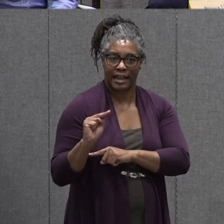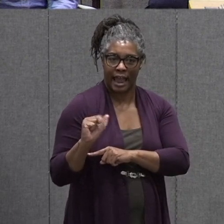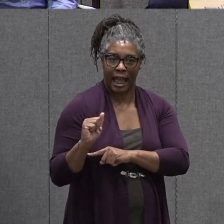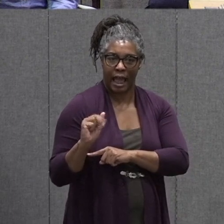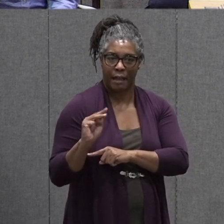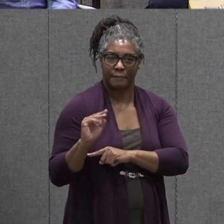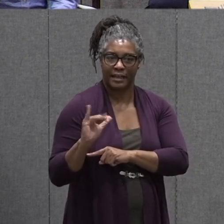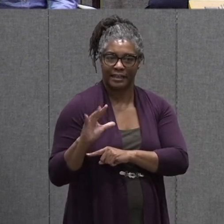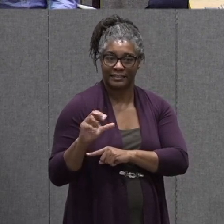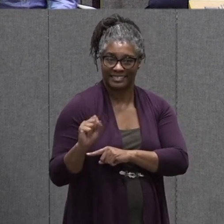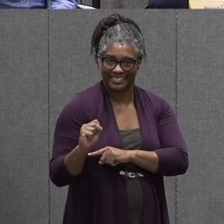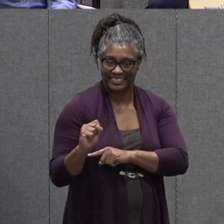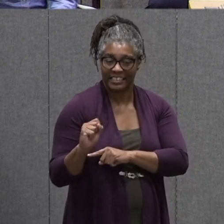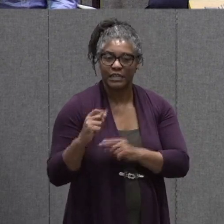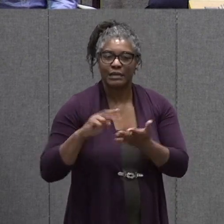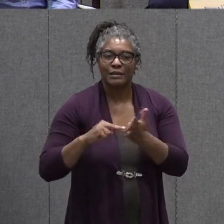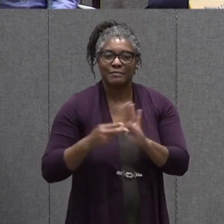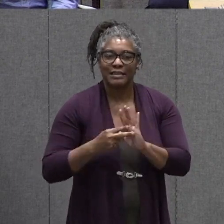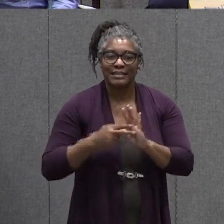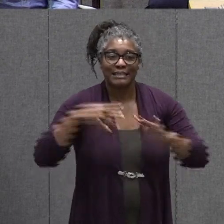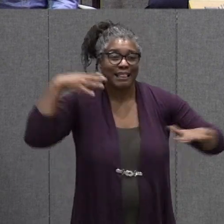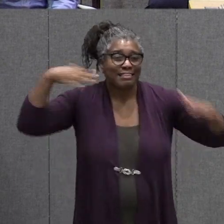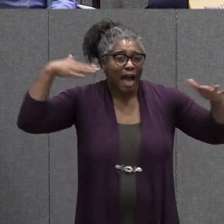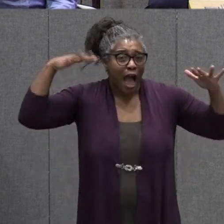So sometimes you heard us play quiet.